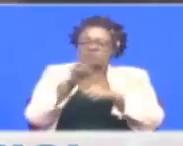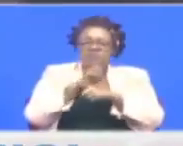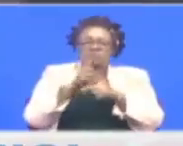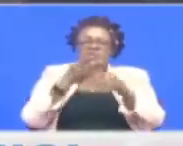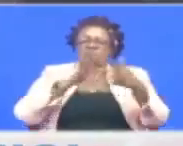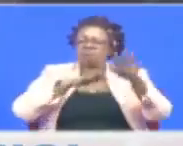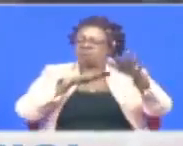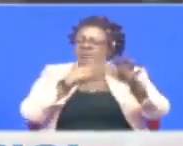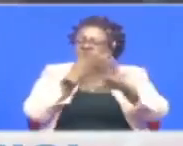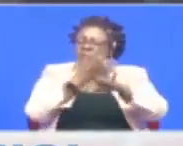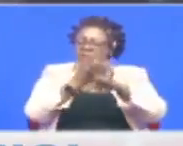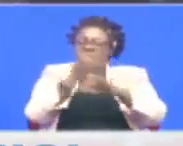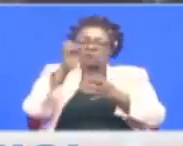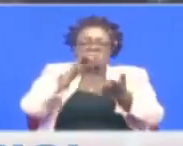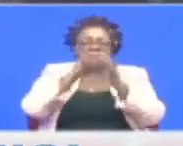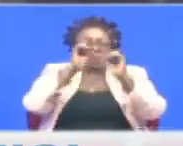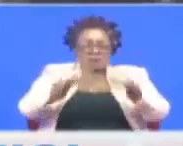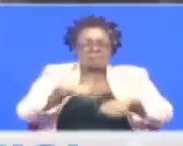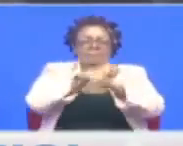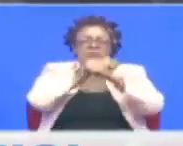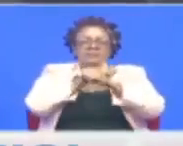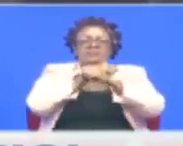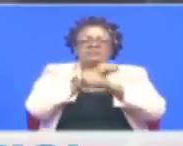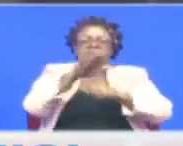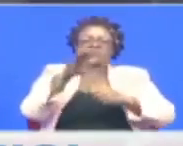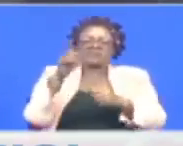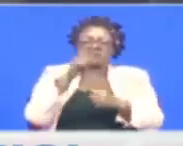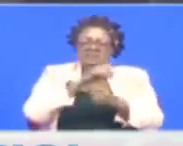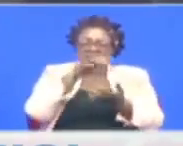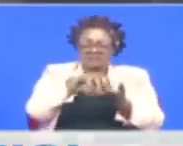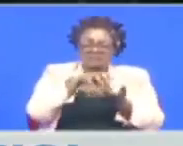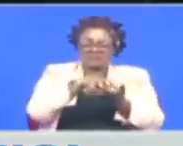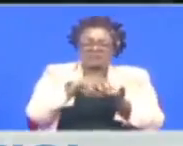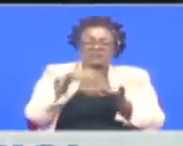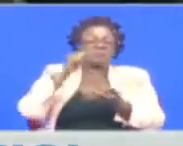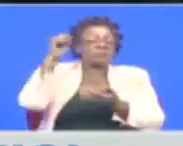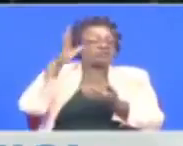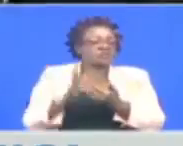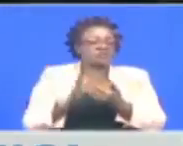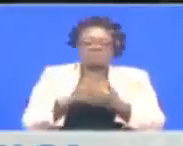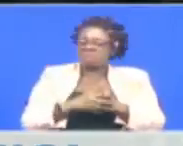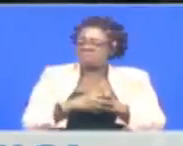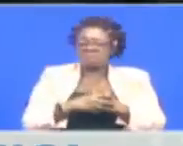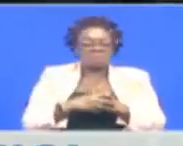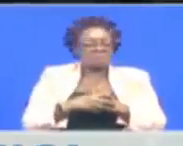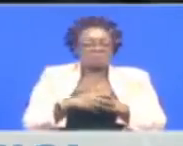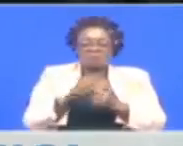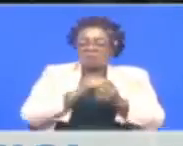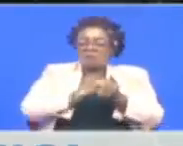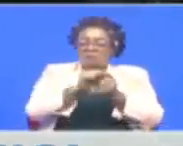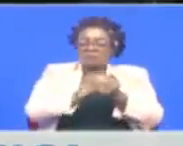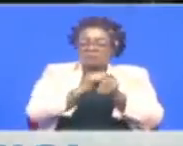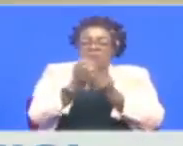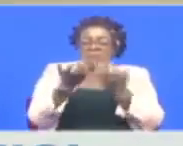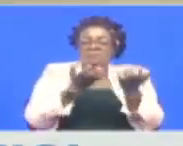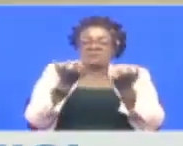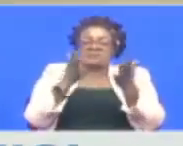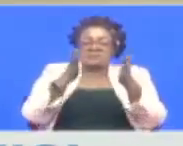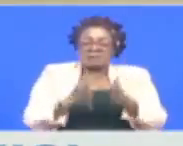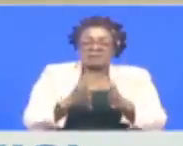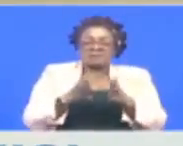stones so that you can protect your turf as politicians. On Friday, businessman and longtime ODM